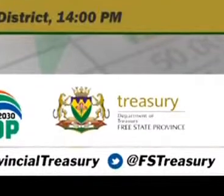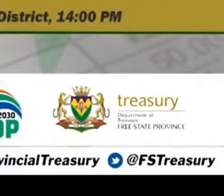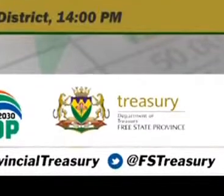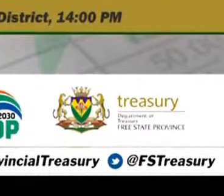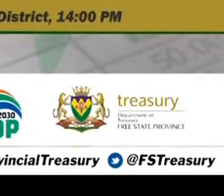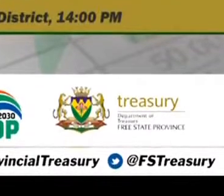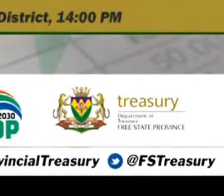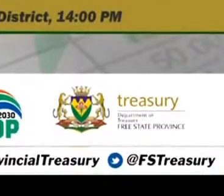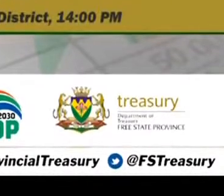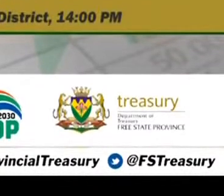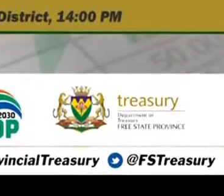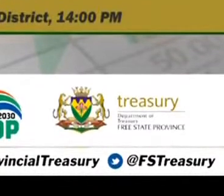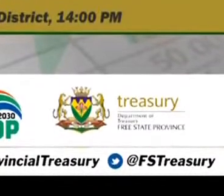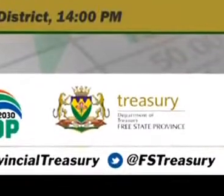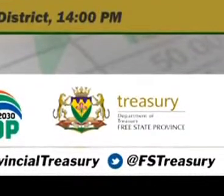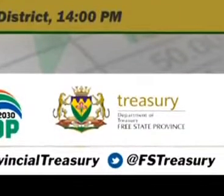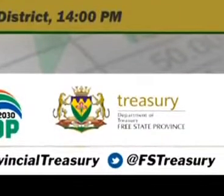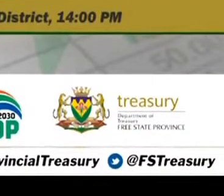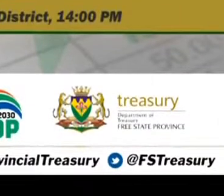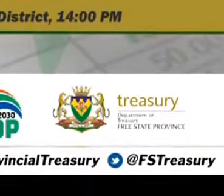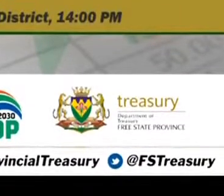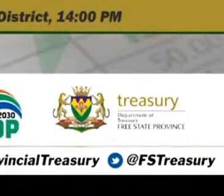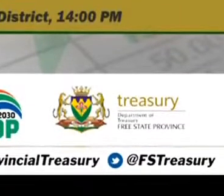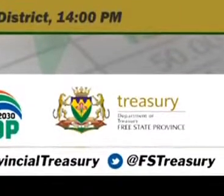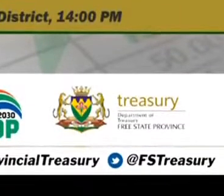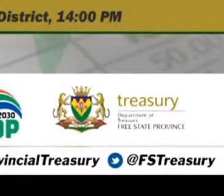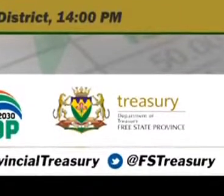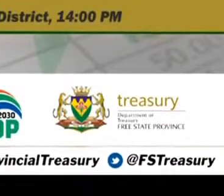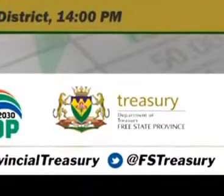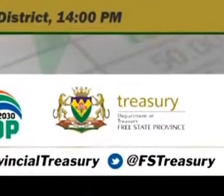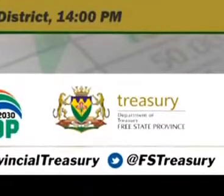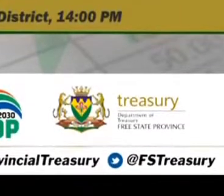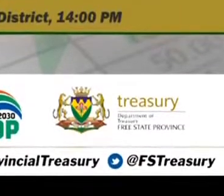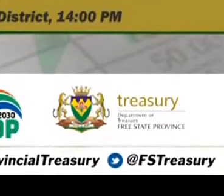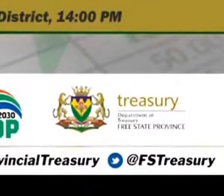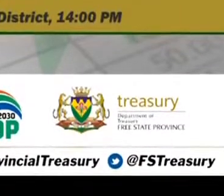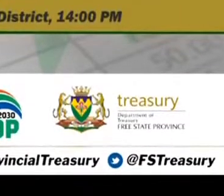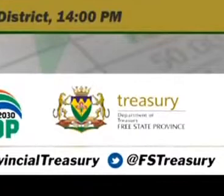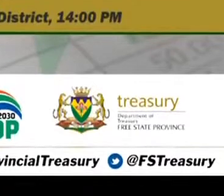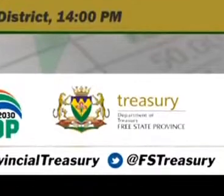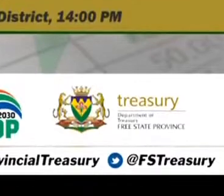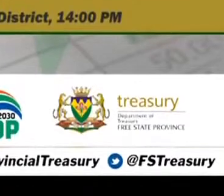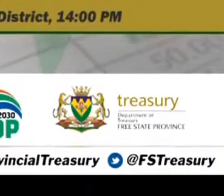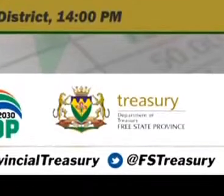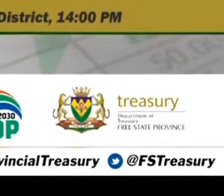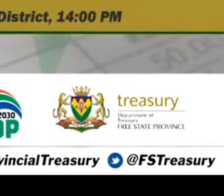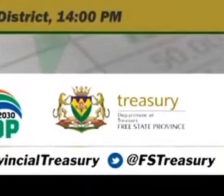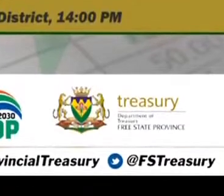2022.